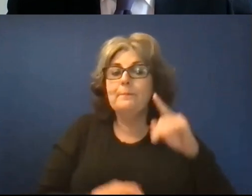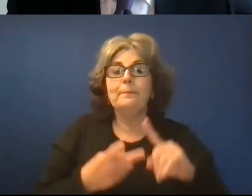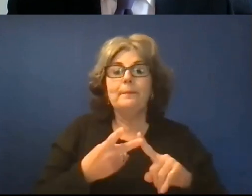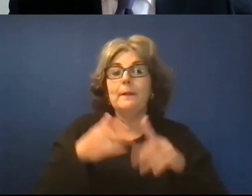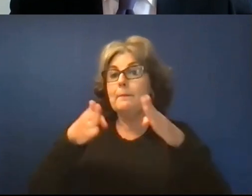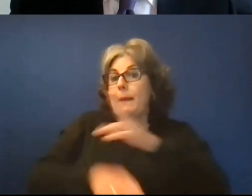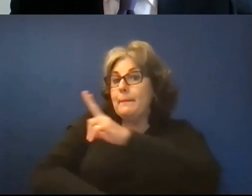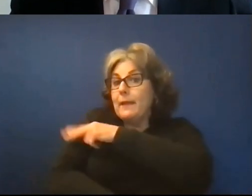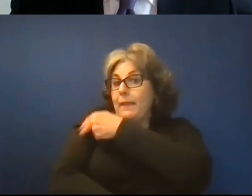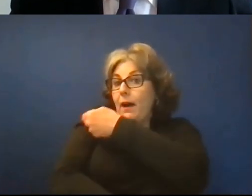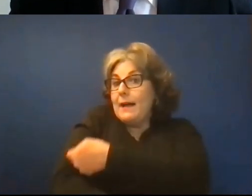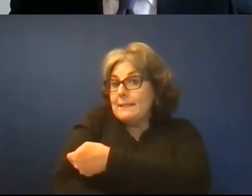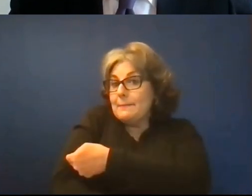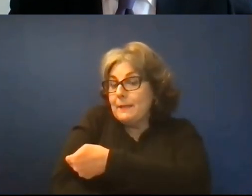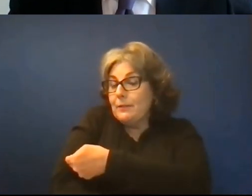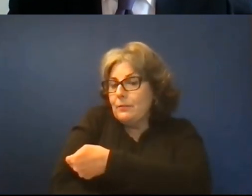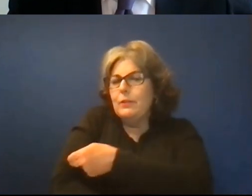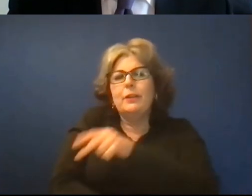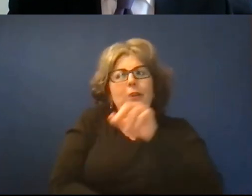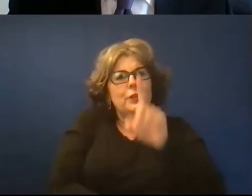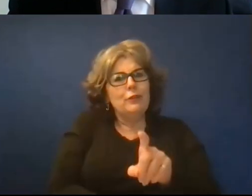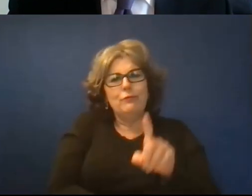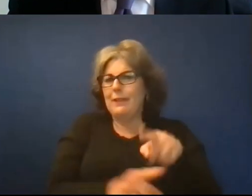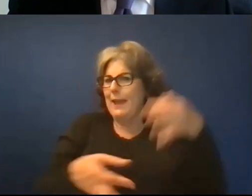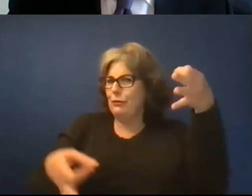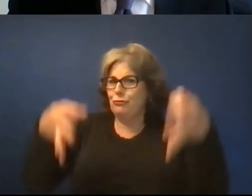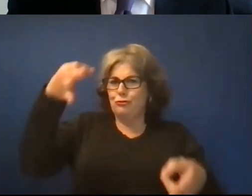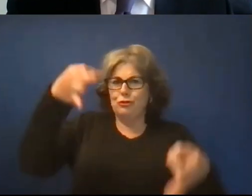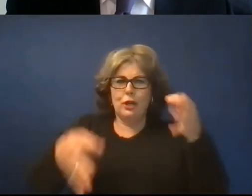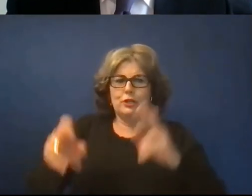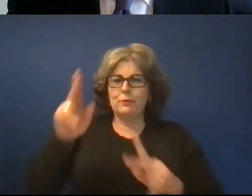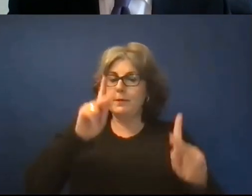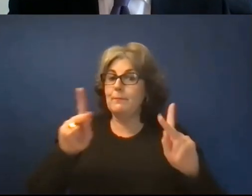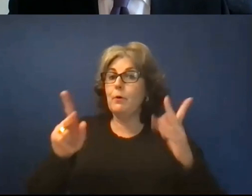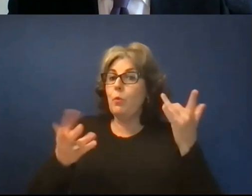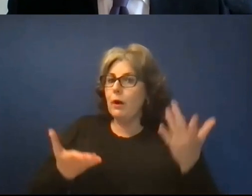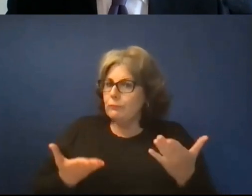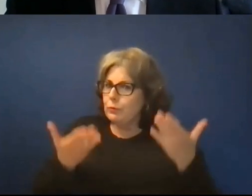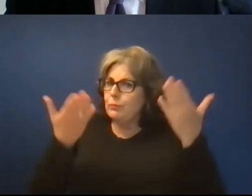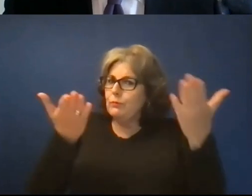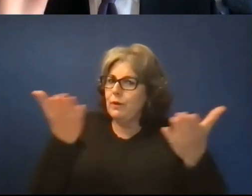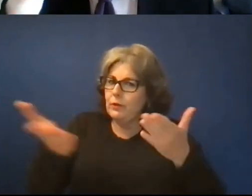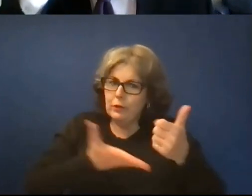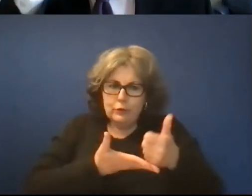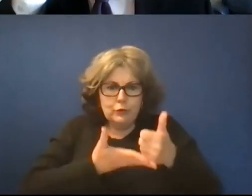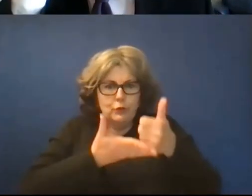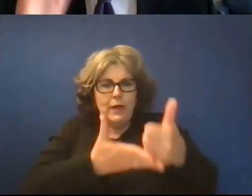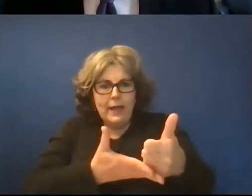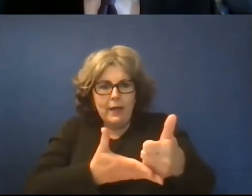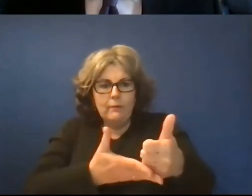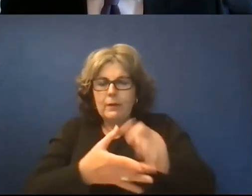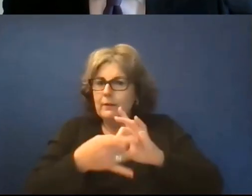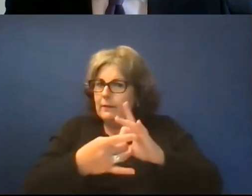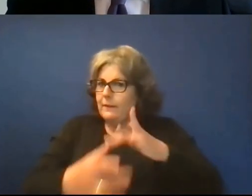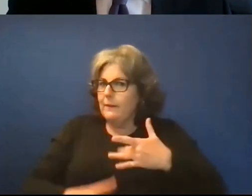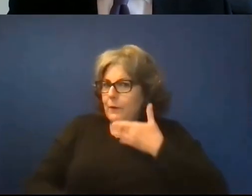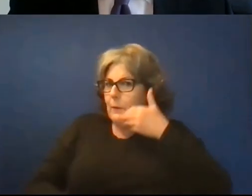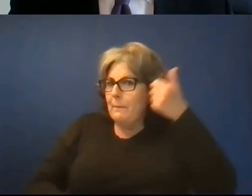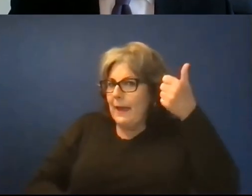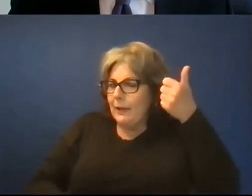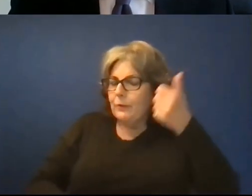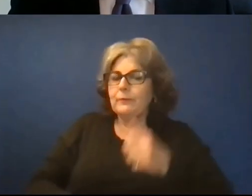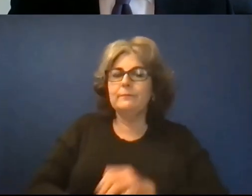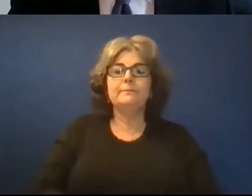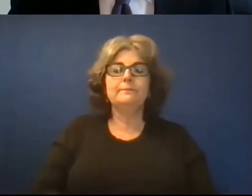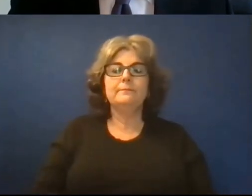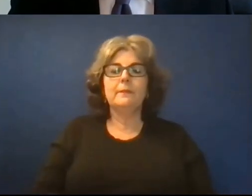a hospital with Ms. Hillary, you have to be non-judgmental. You're here to provide a service. You're here to have that client to feel better, a patient to feel better.